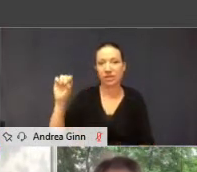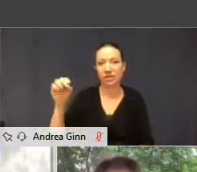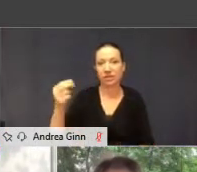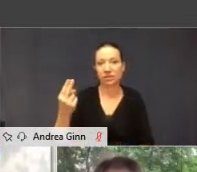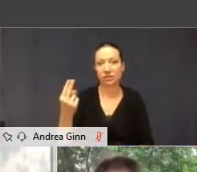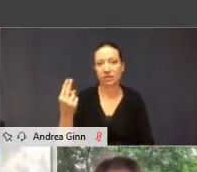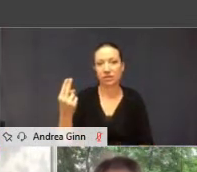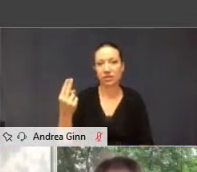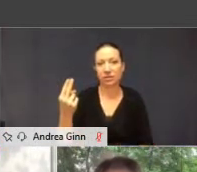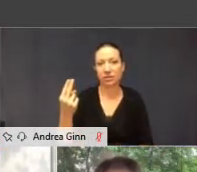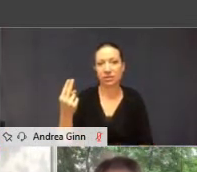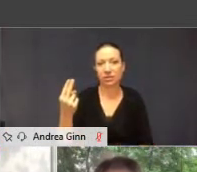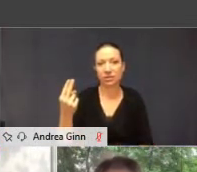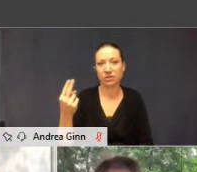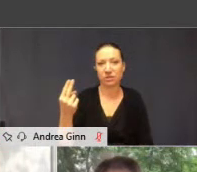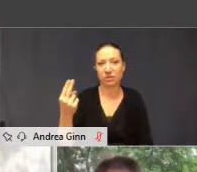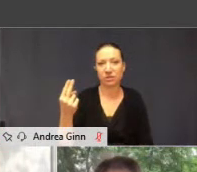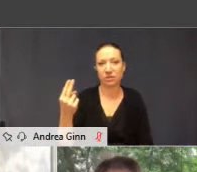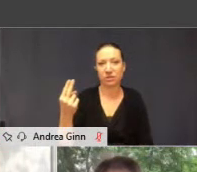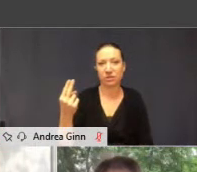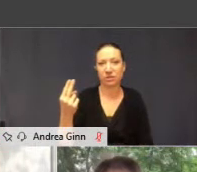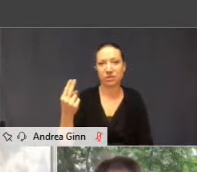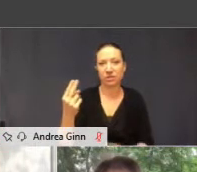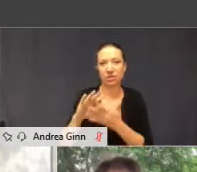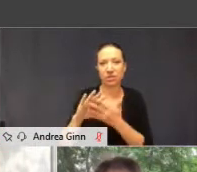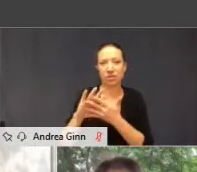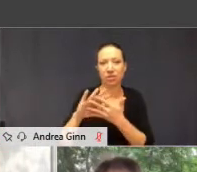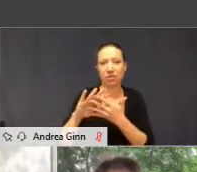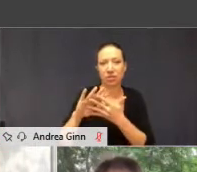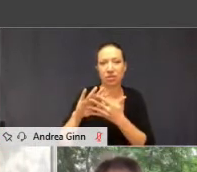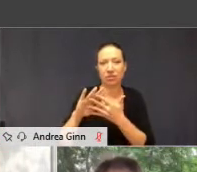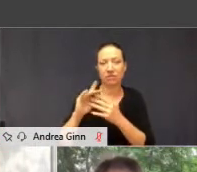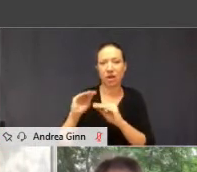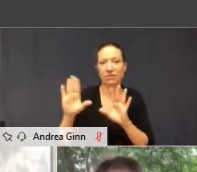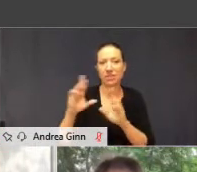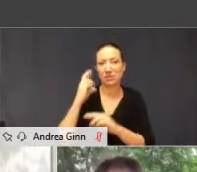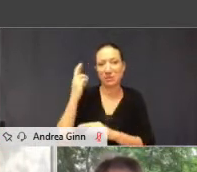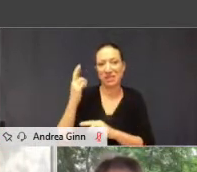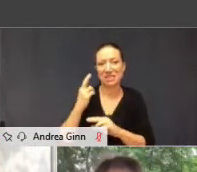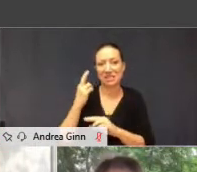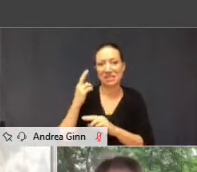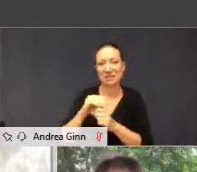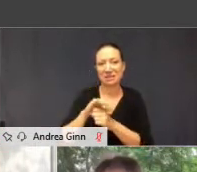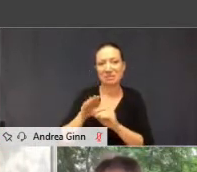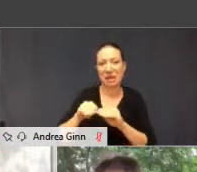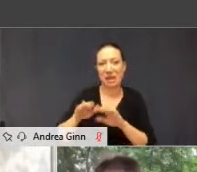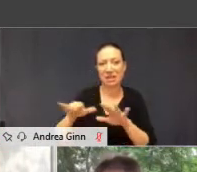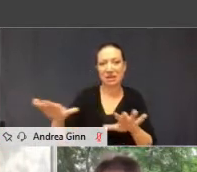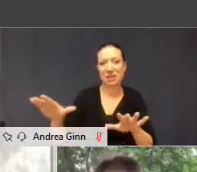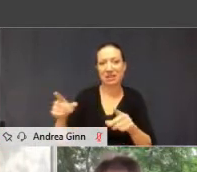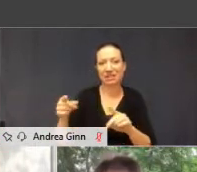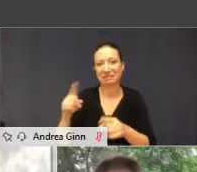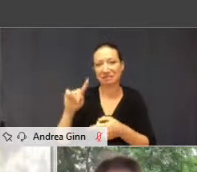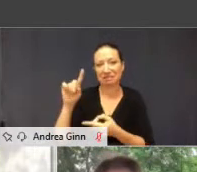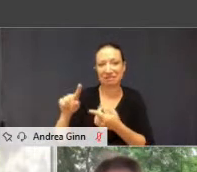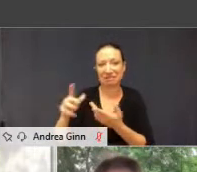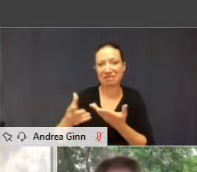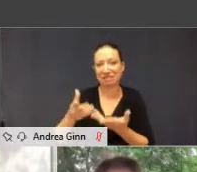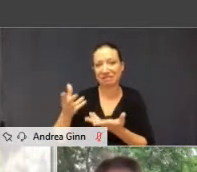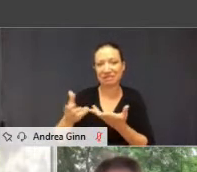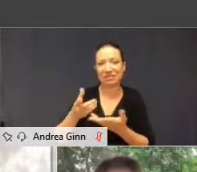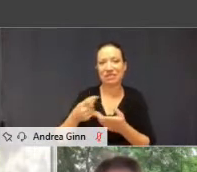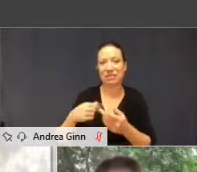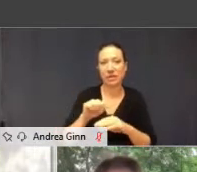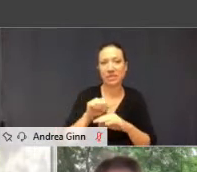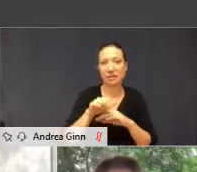or 1, something like that, for obvious reasons in the face of the pandemic. So we've submitted a budget that covers that. We've also addressed